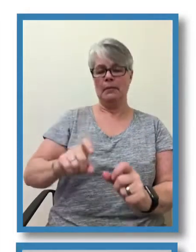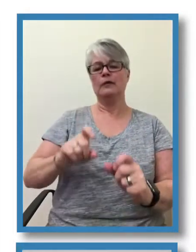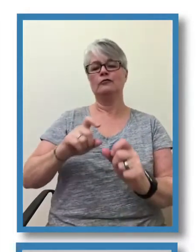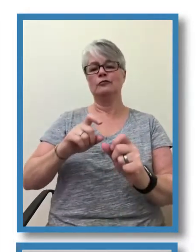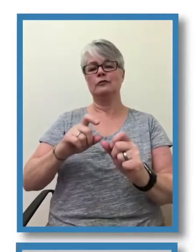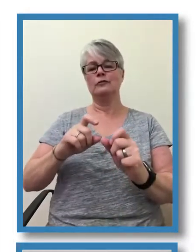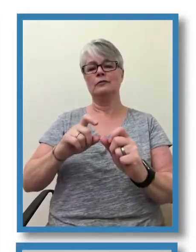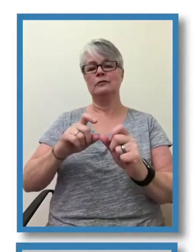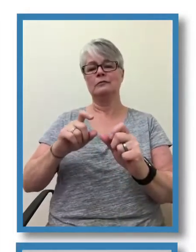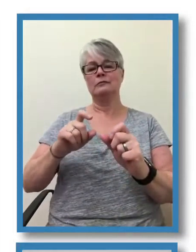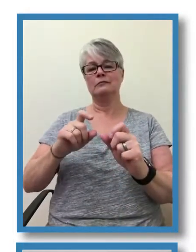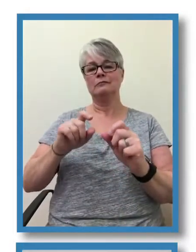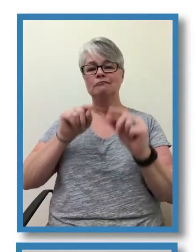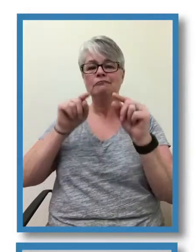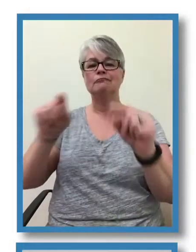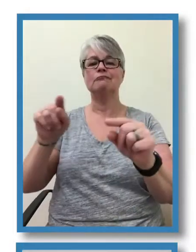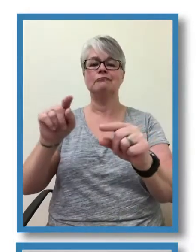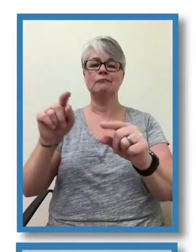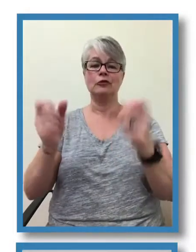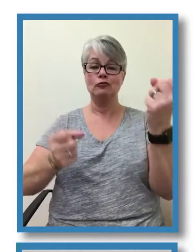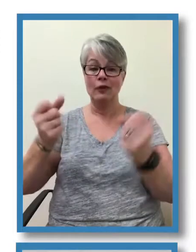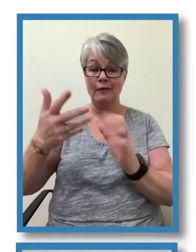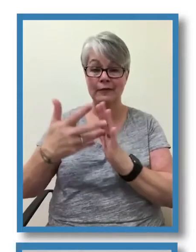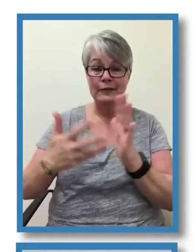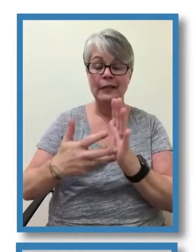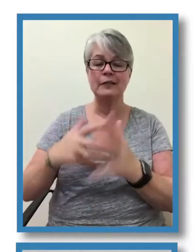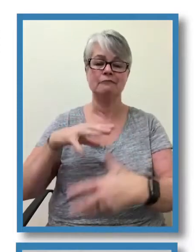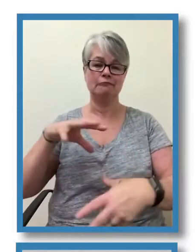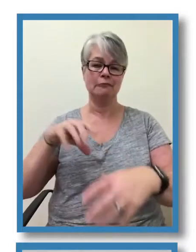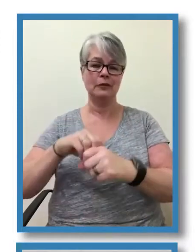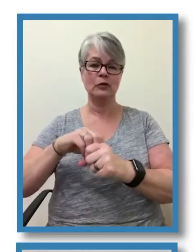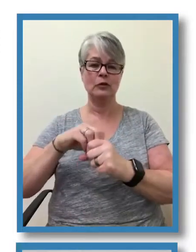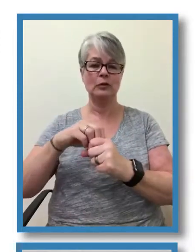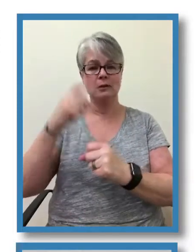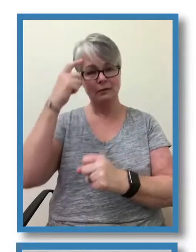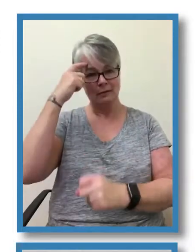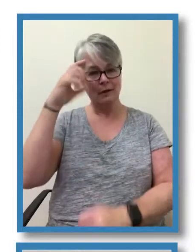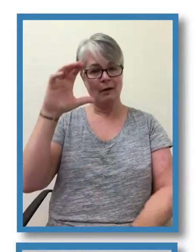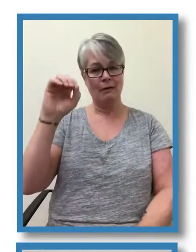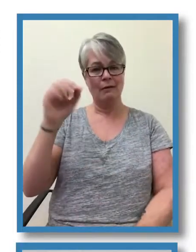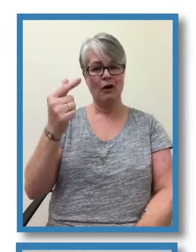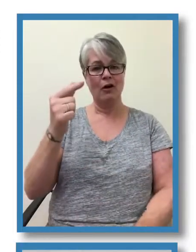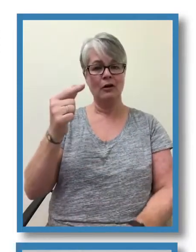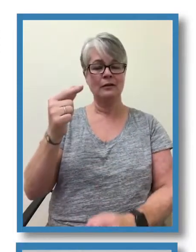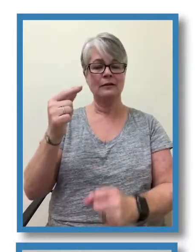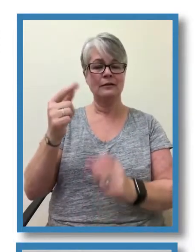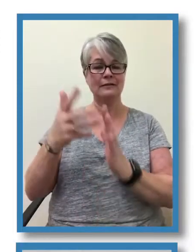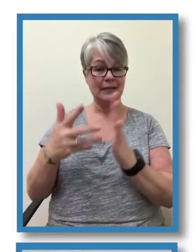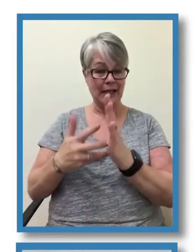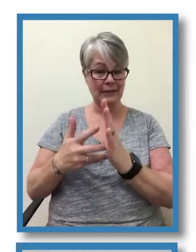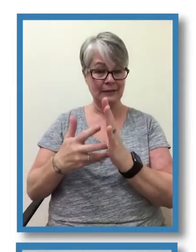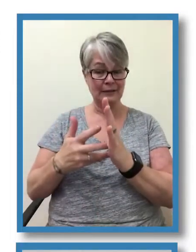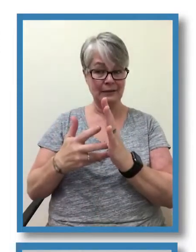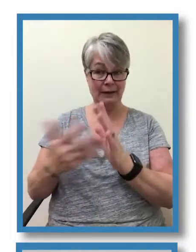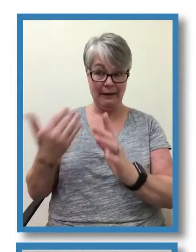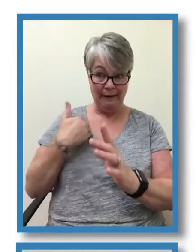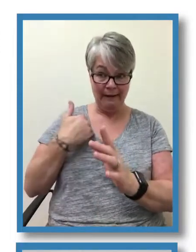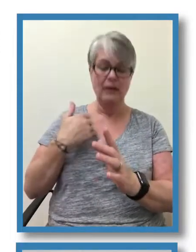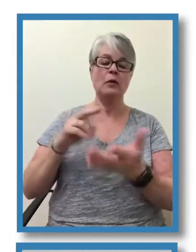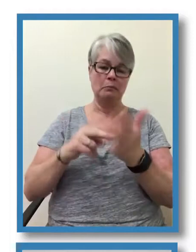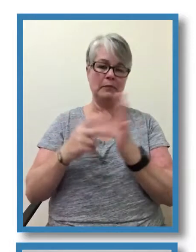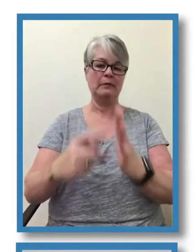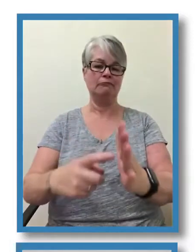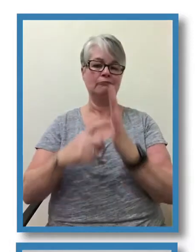the possibility of whether or not they should be driving. There's a cube copy there, and then there's what we call the modified Trails B with the